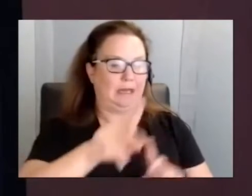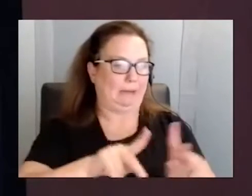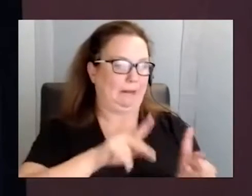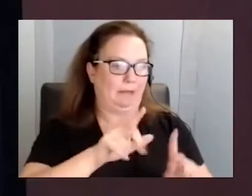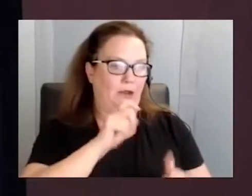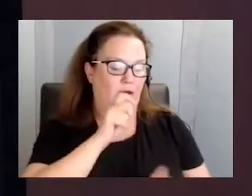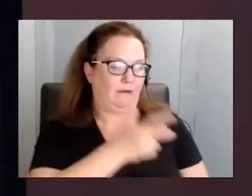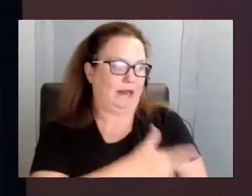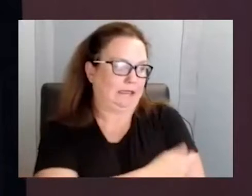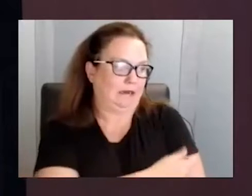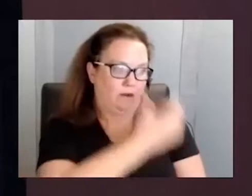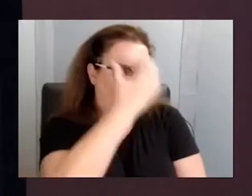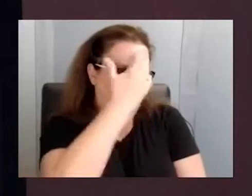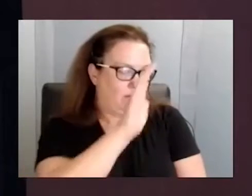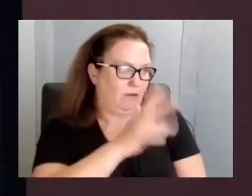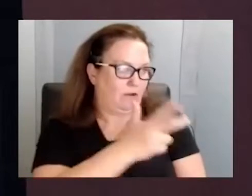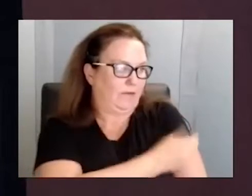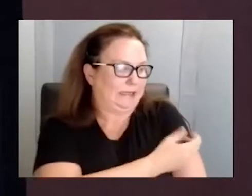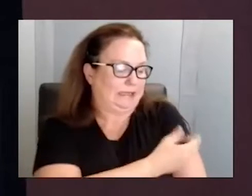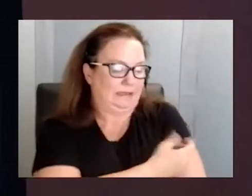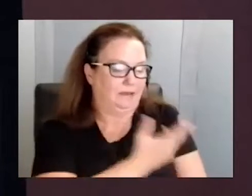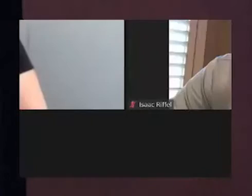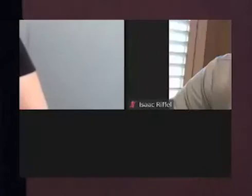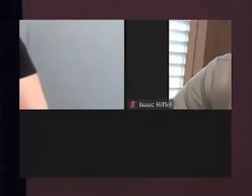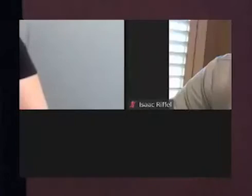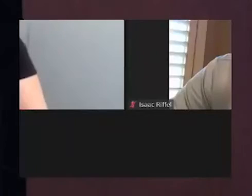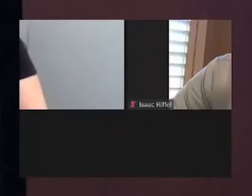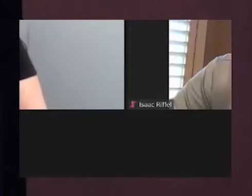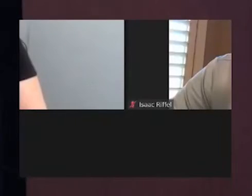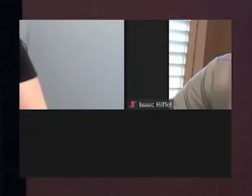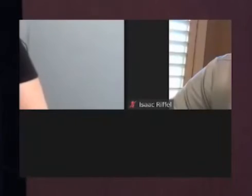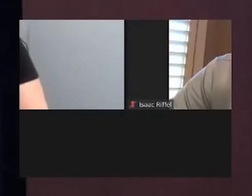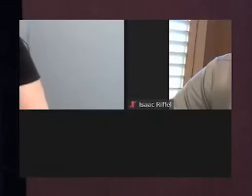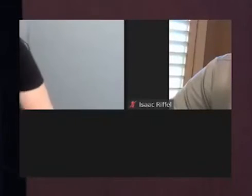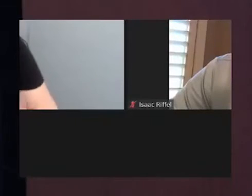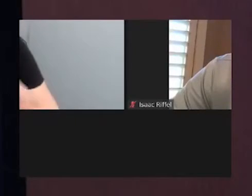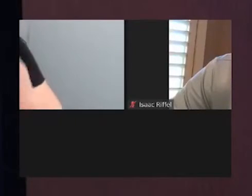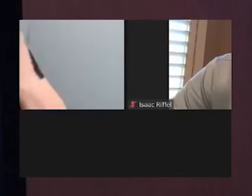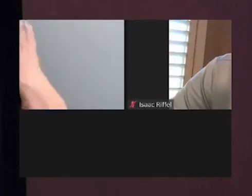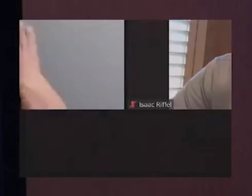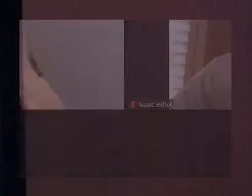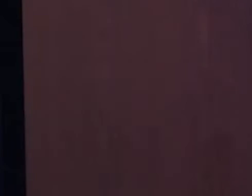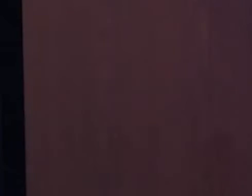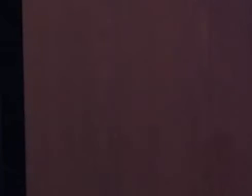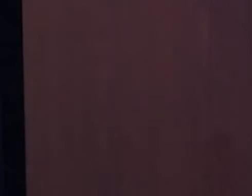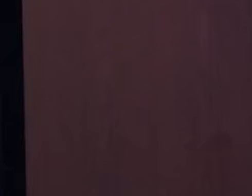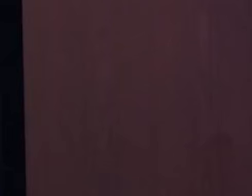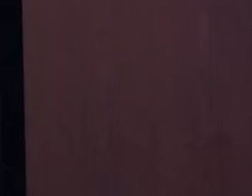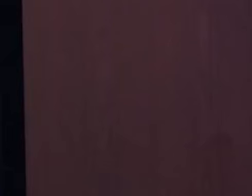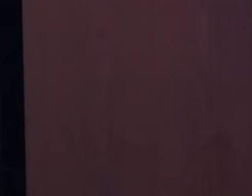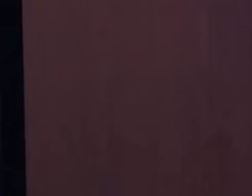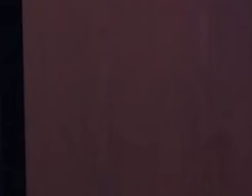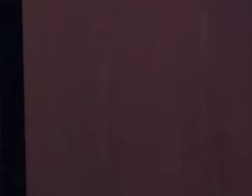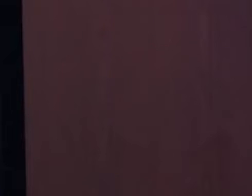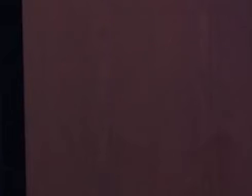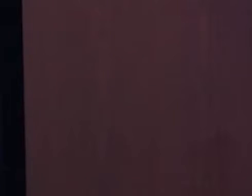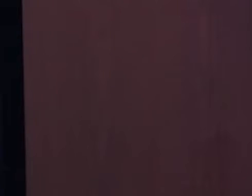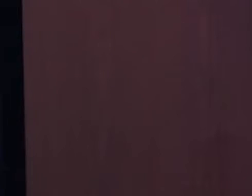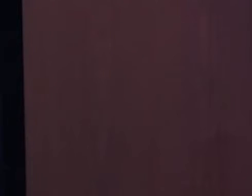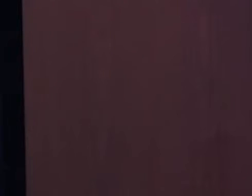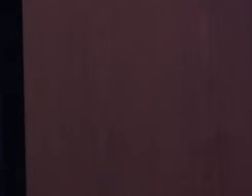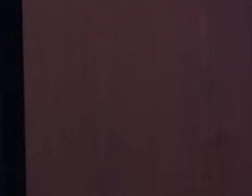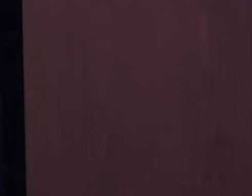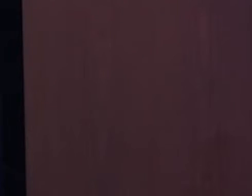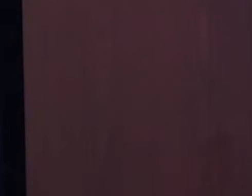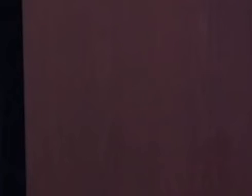know their vaccine status. So my recommendation would probably be, to the degree that you have that relationship where you can